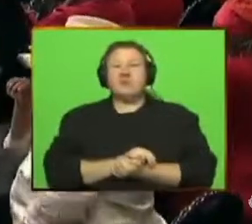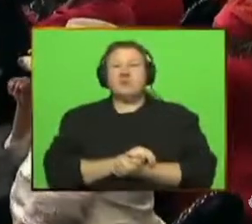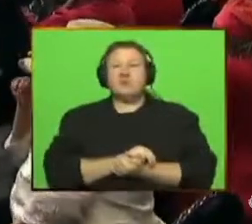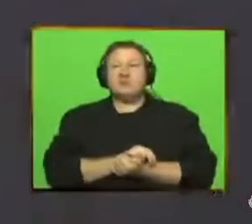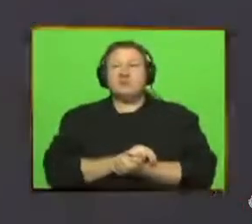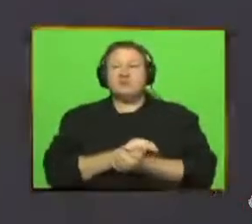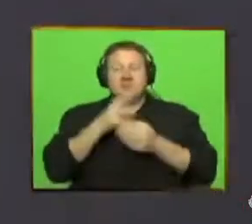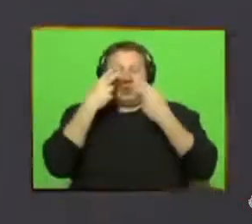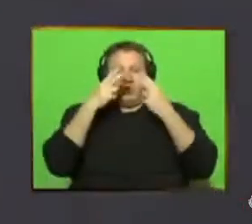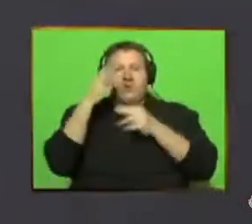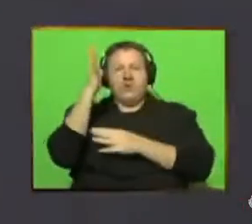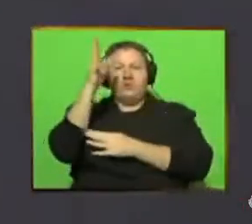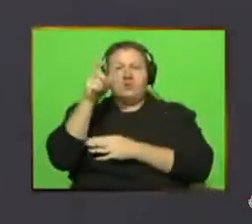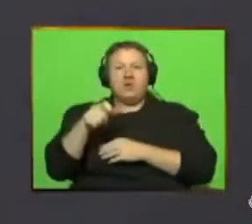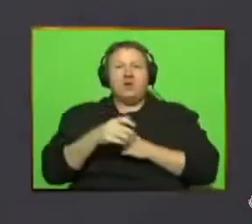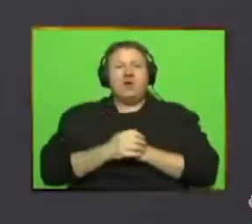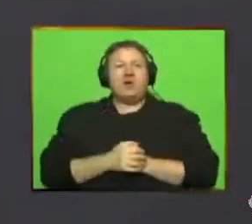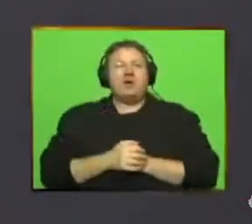Honorable Speaker,